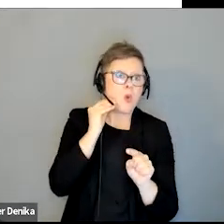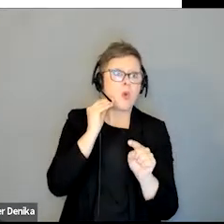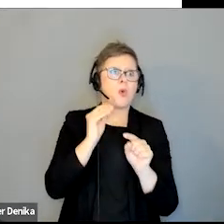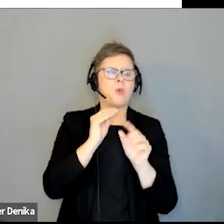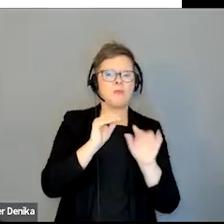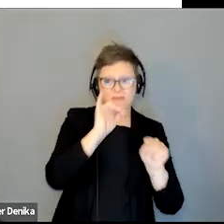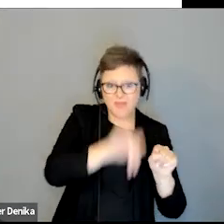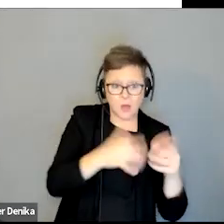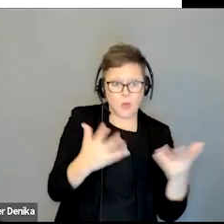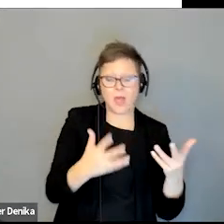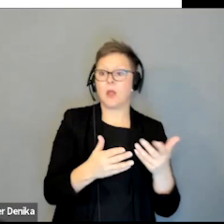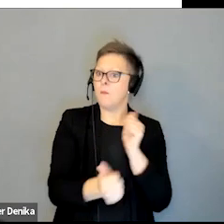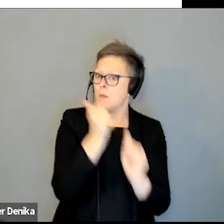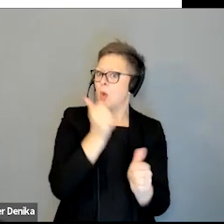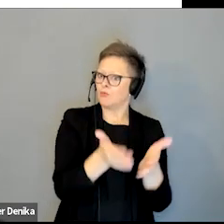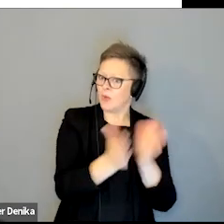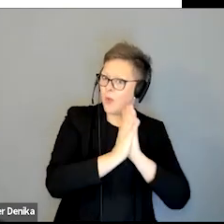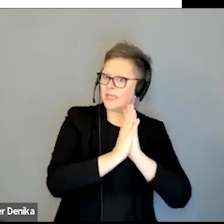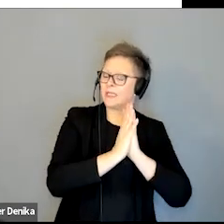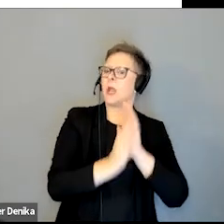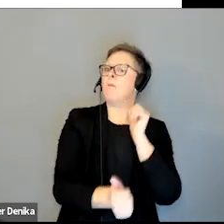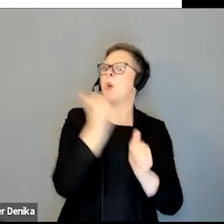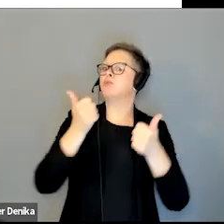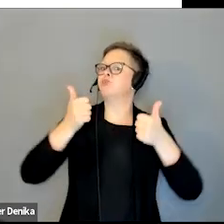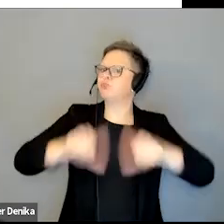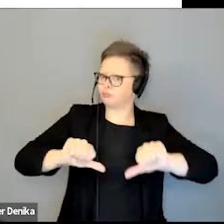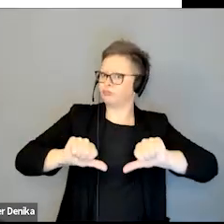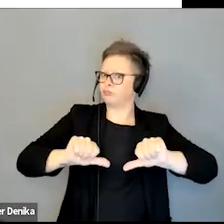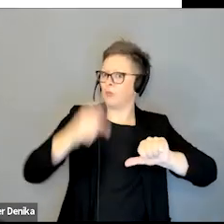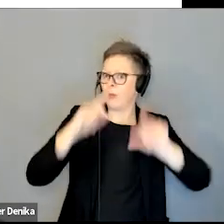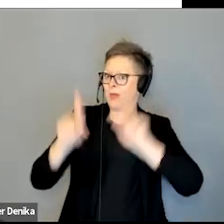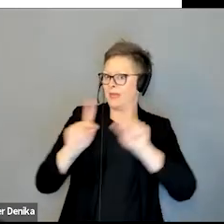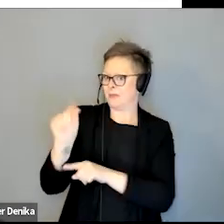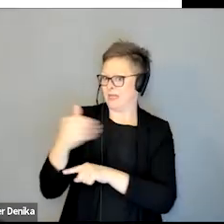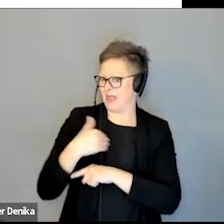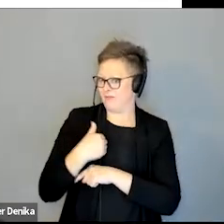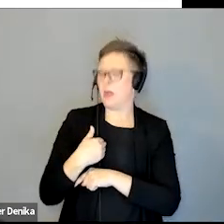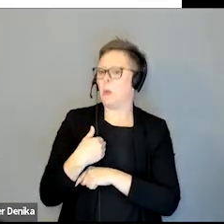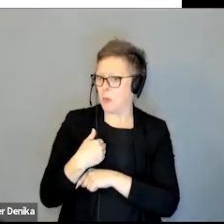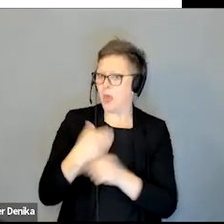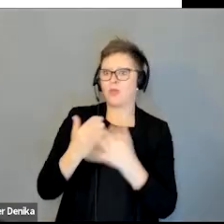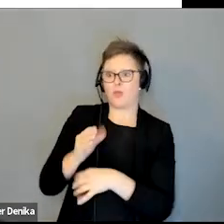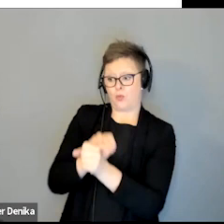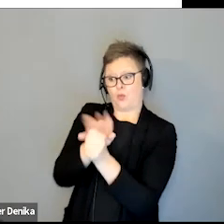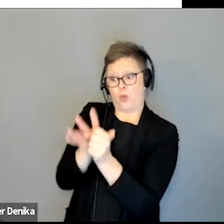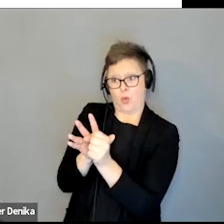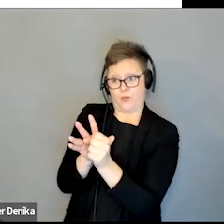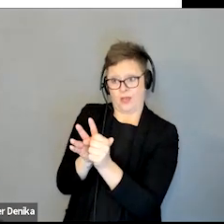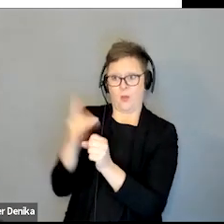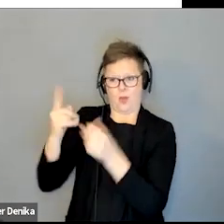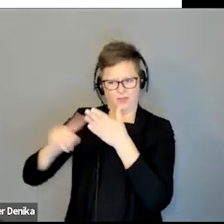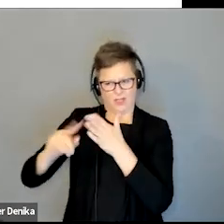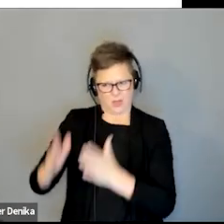one of the most requested and most denied accommodations for workers with disabilities. Yet during the pandemic, as one researcher